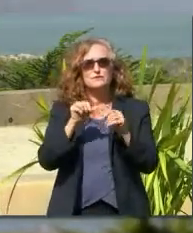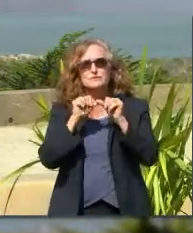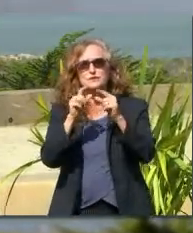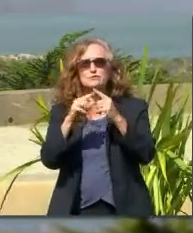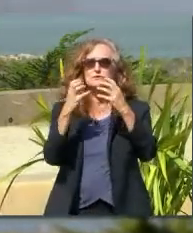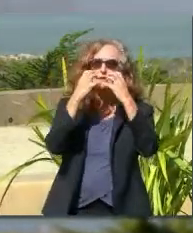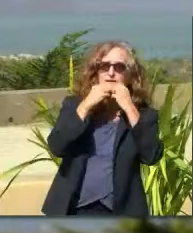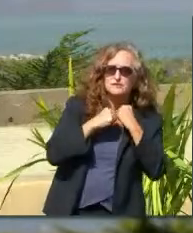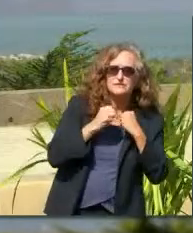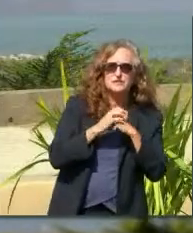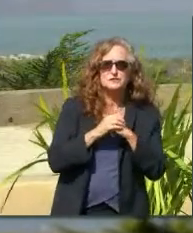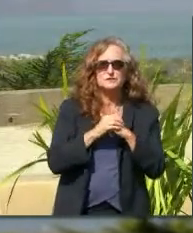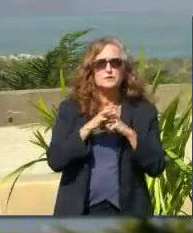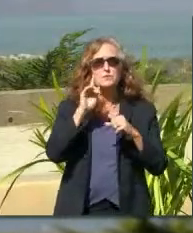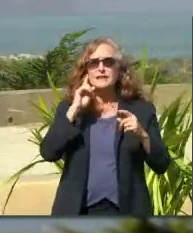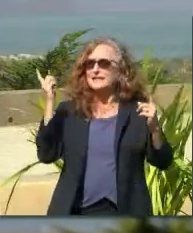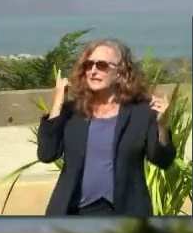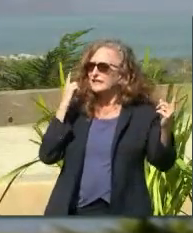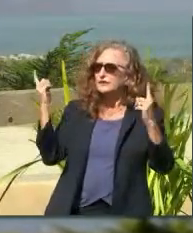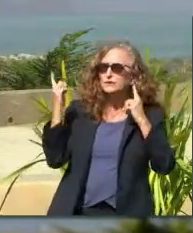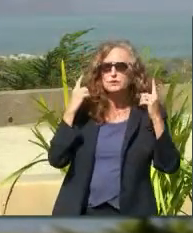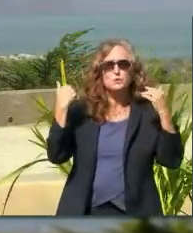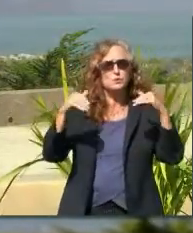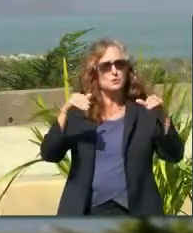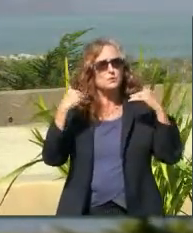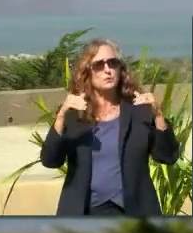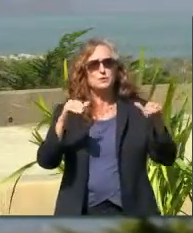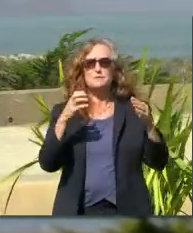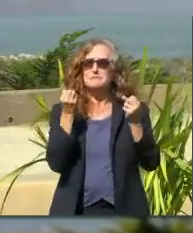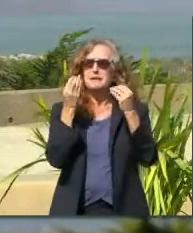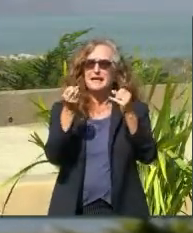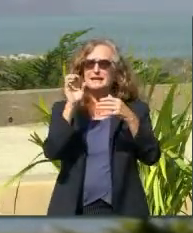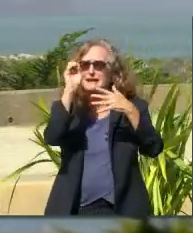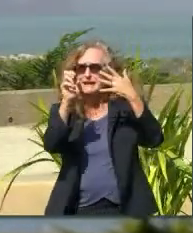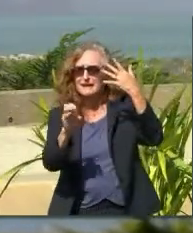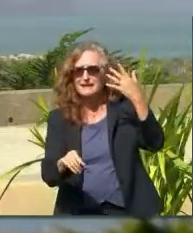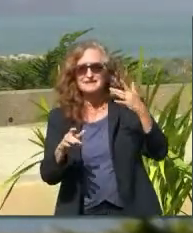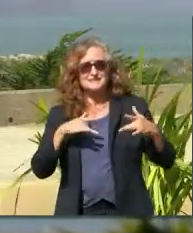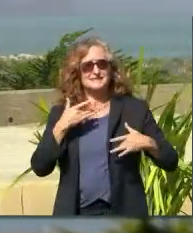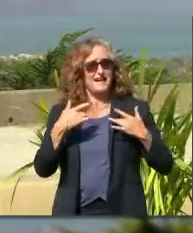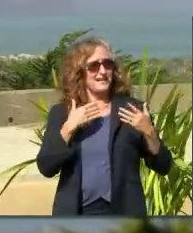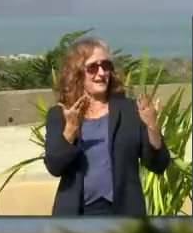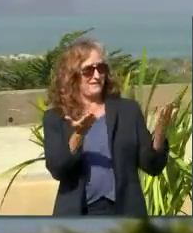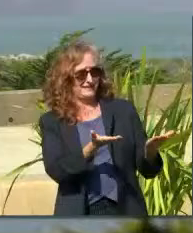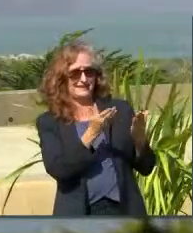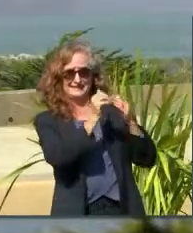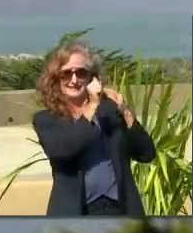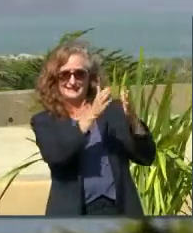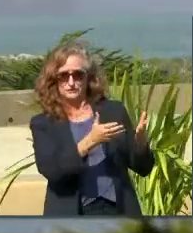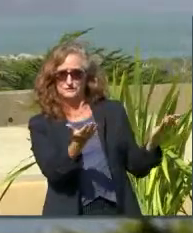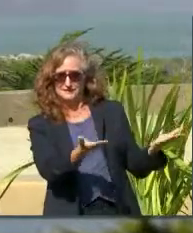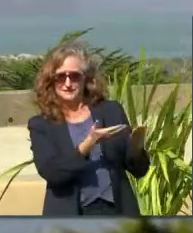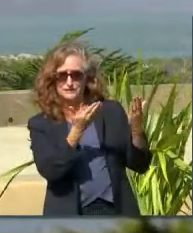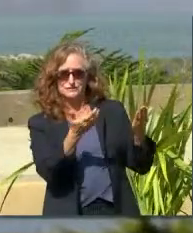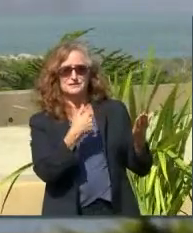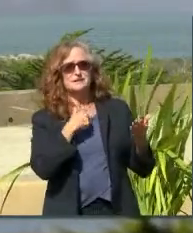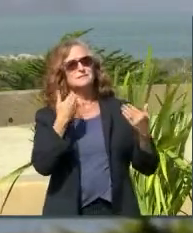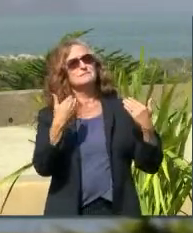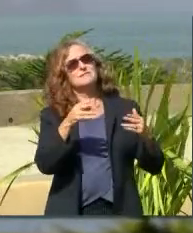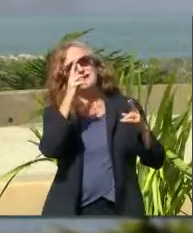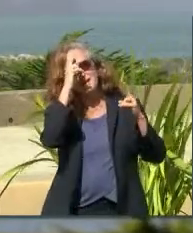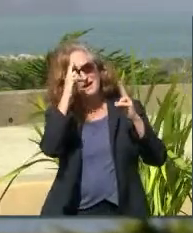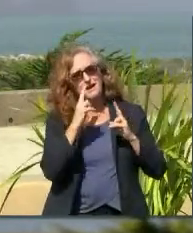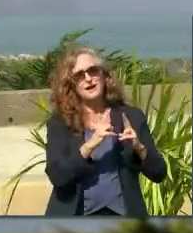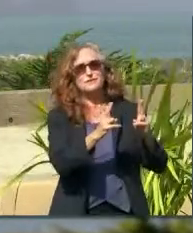You're going to hear about these themes today. It's exciting, it's wonderful to have our leaders here to speak to us, and it is my very big honor